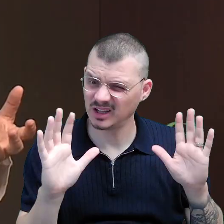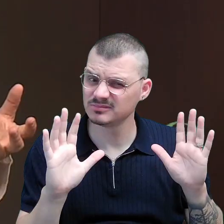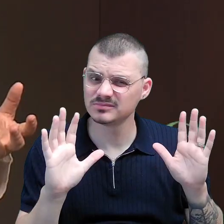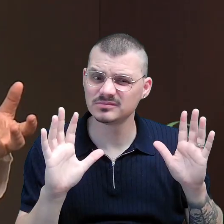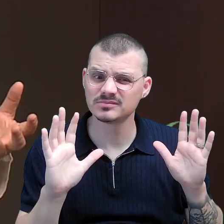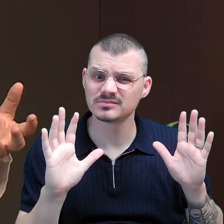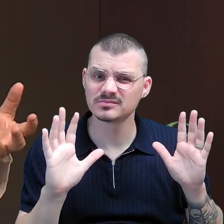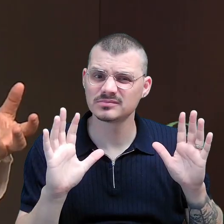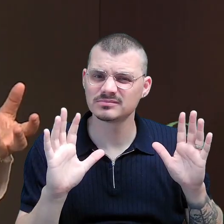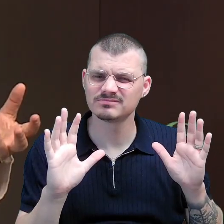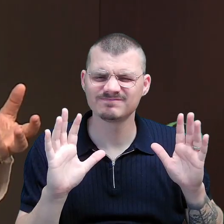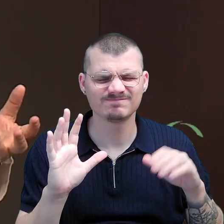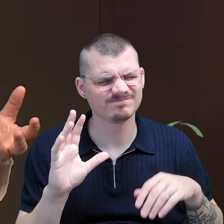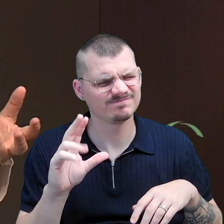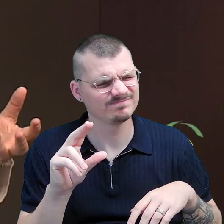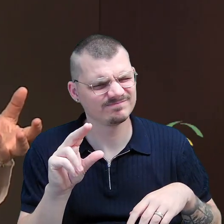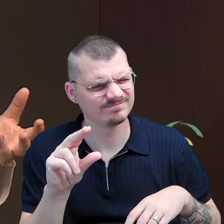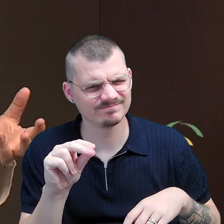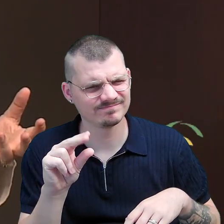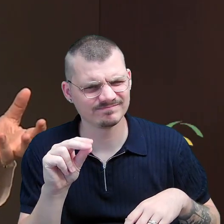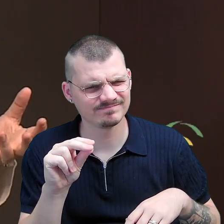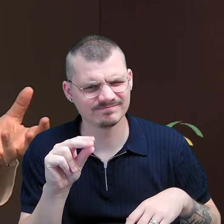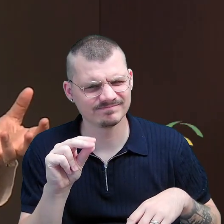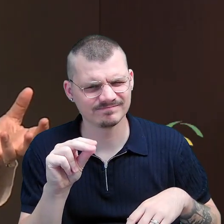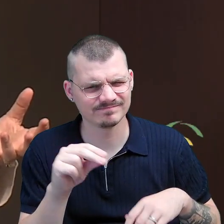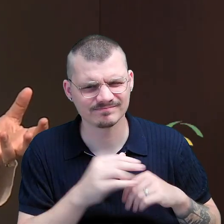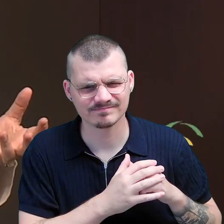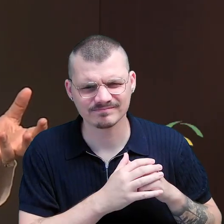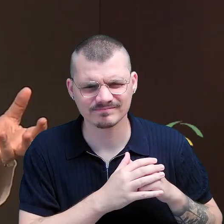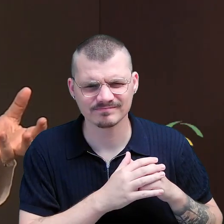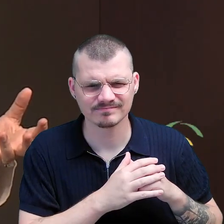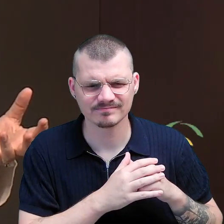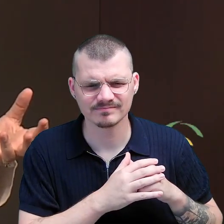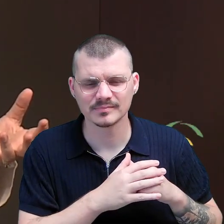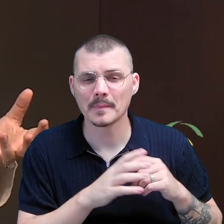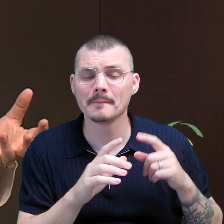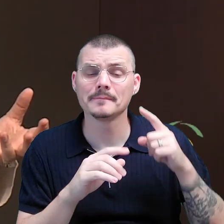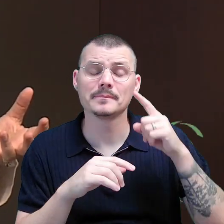Are we quite done? Yeah, we're not quite done.